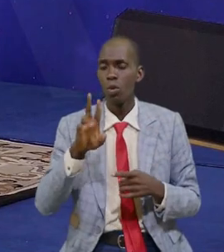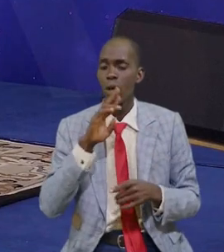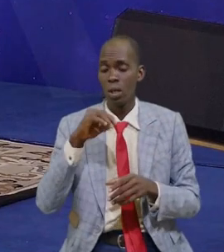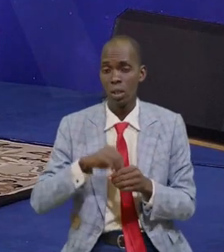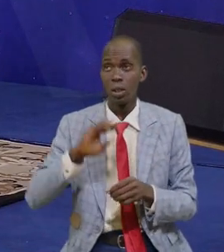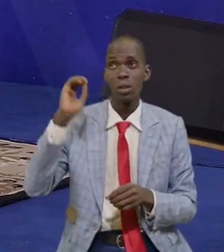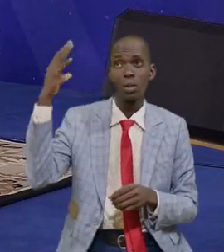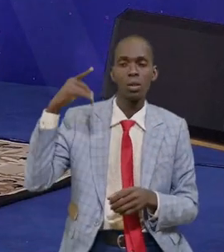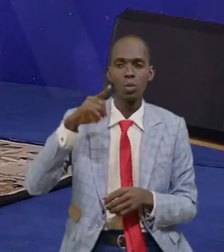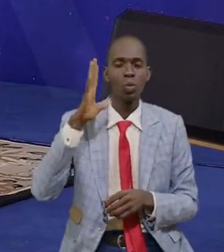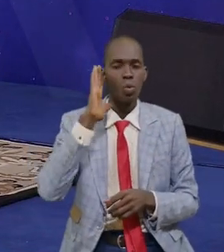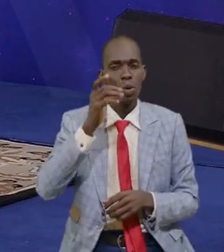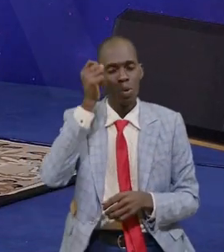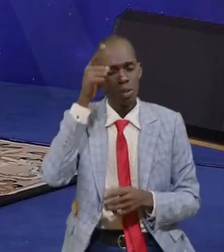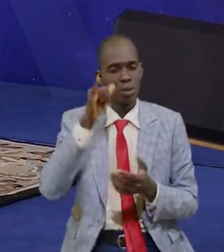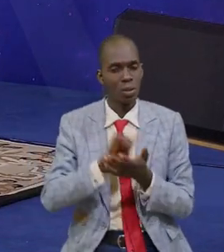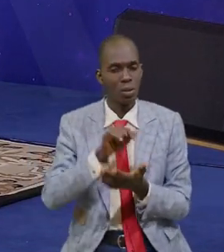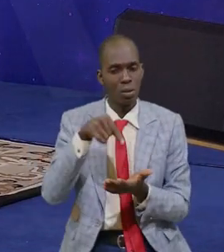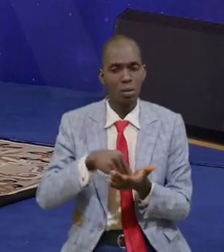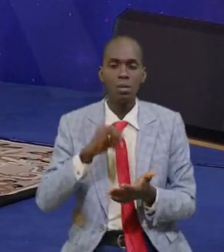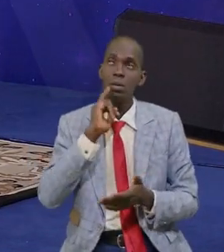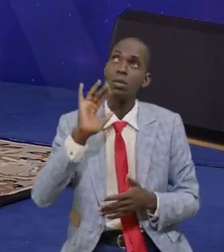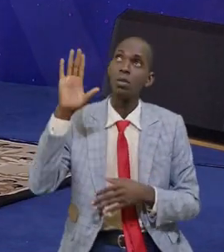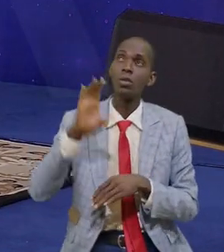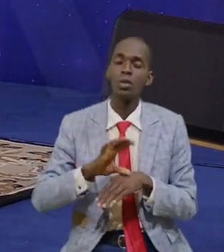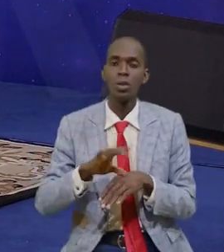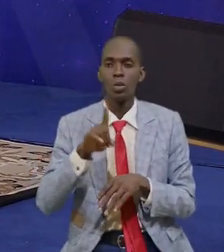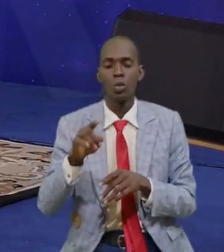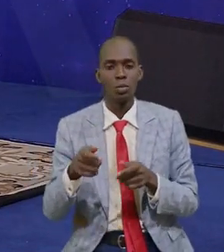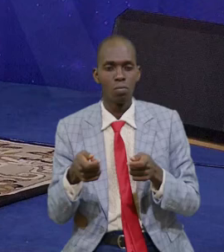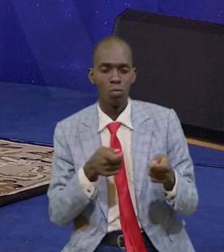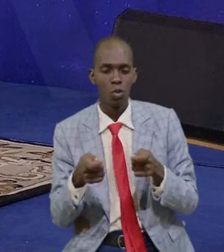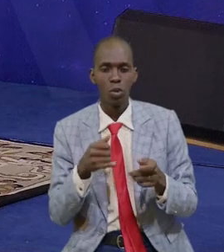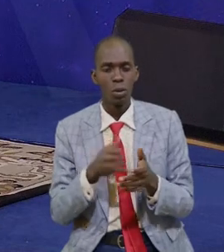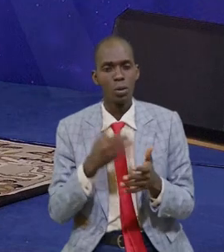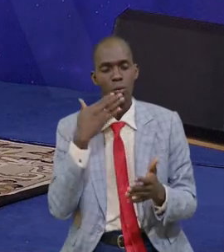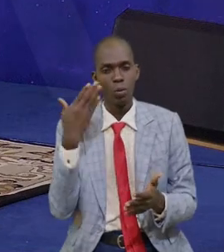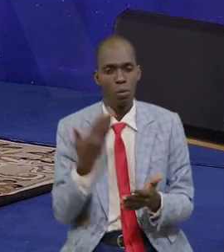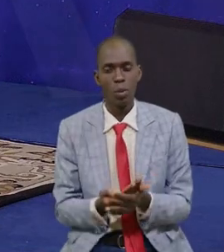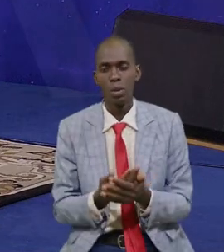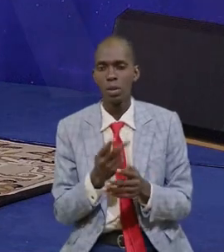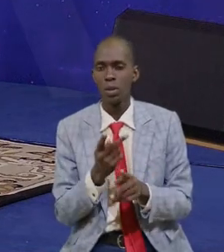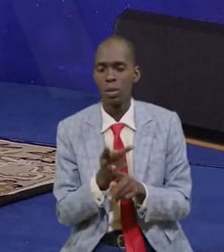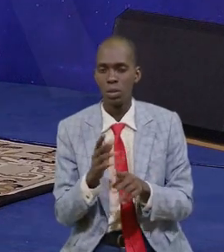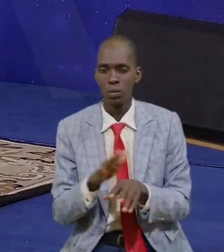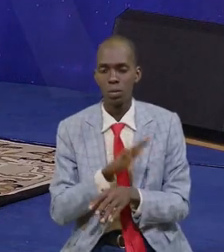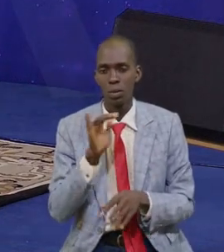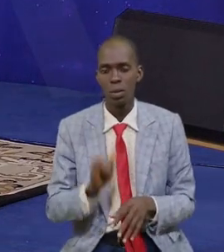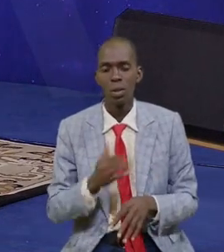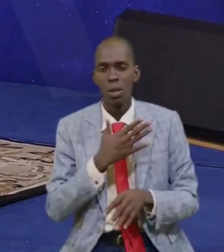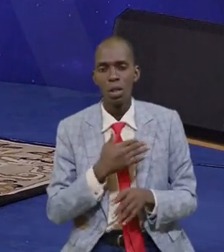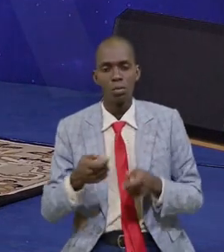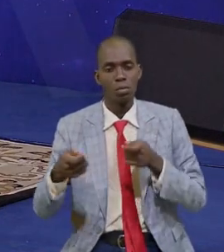church. And we handle that delicately. And we handle that wisely. And we